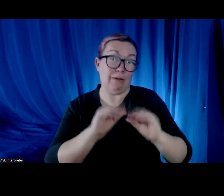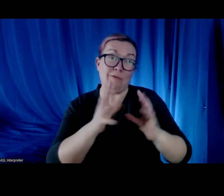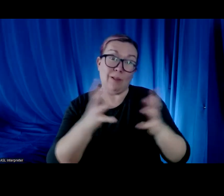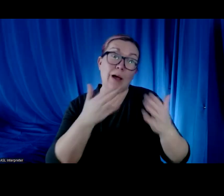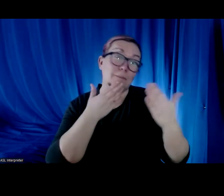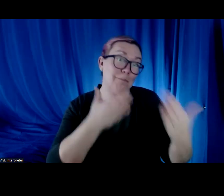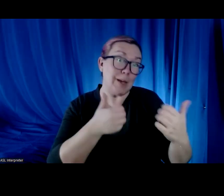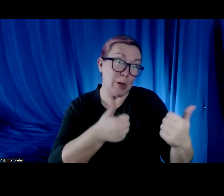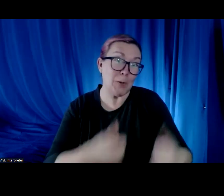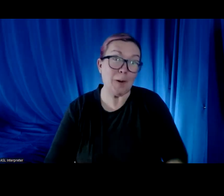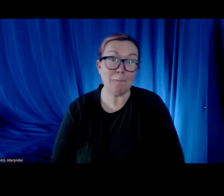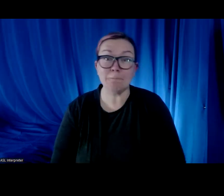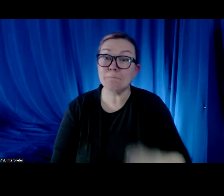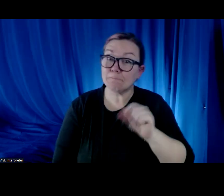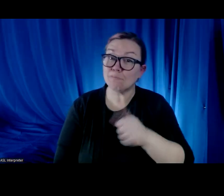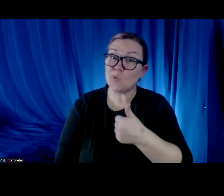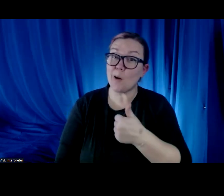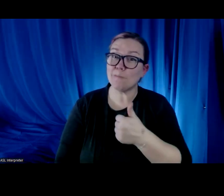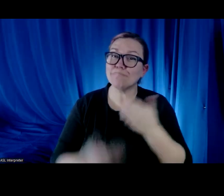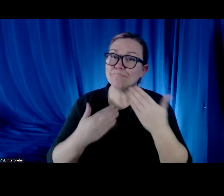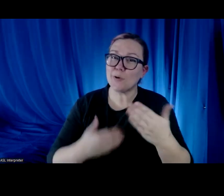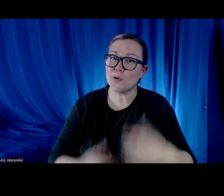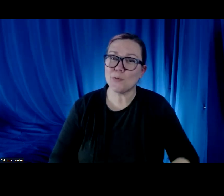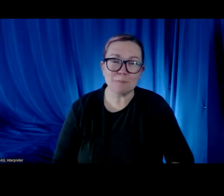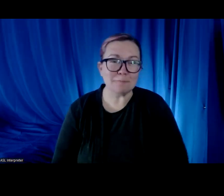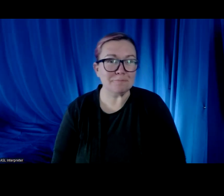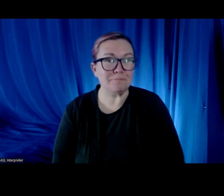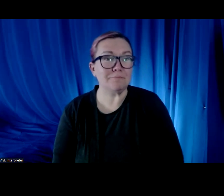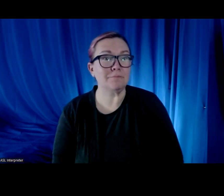you. Yeah, great. Okay. Thanks, Sean.